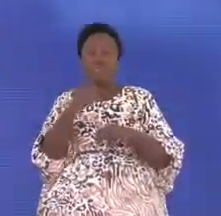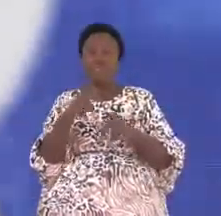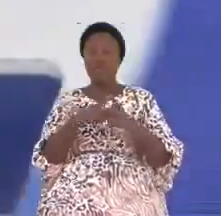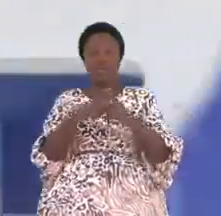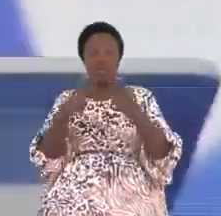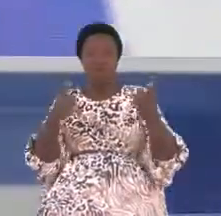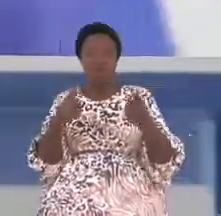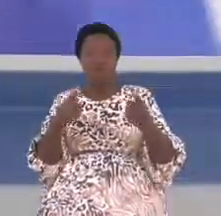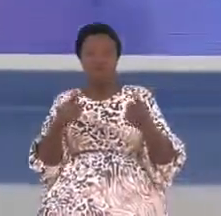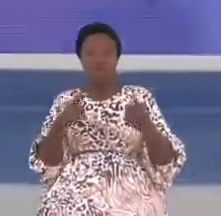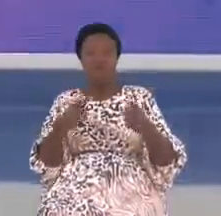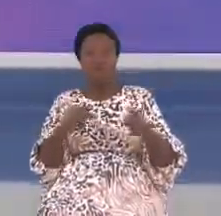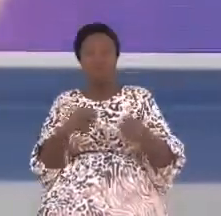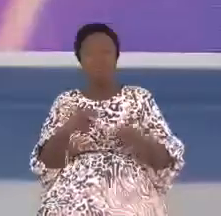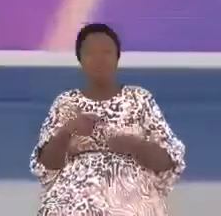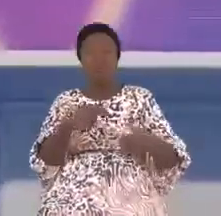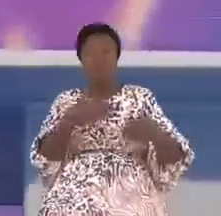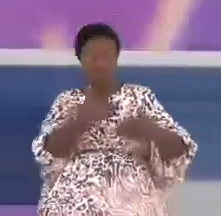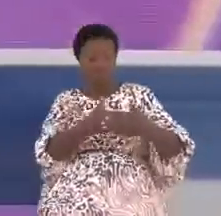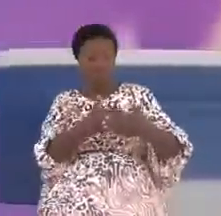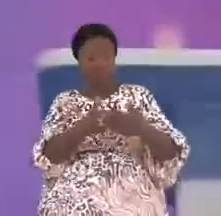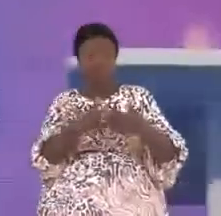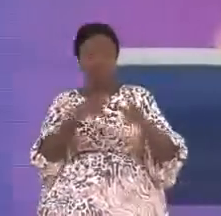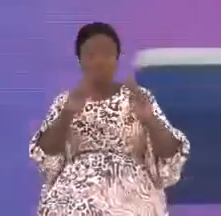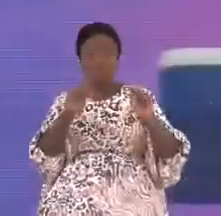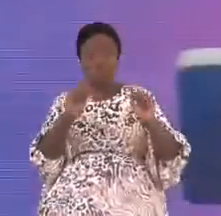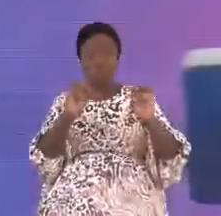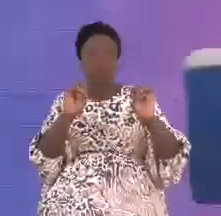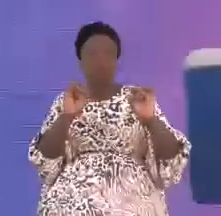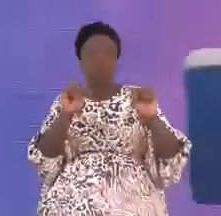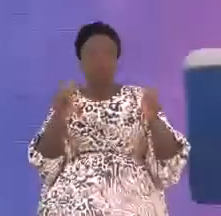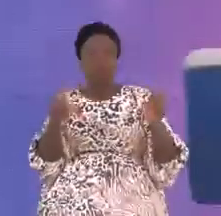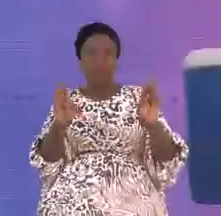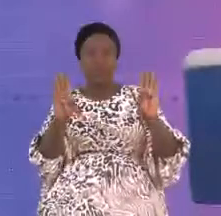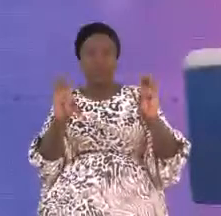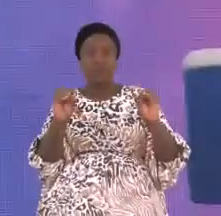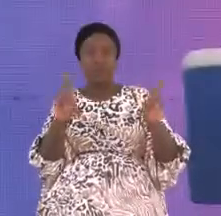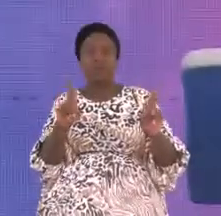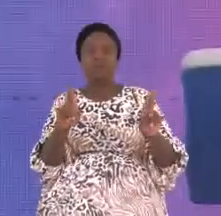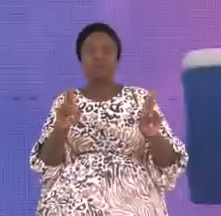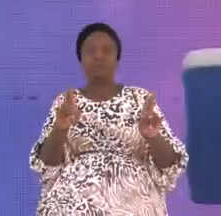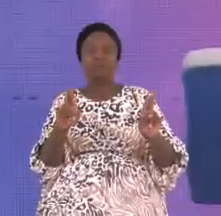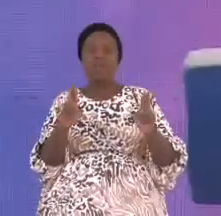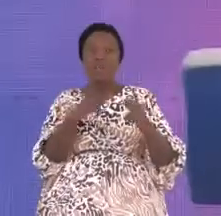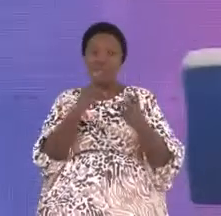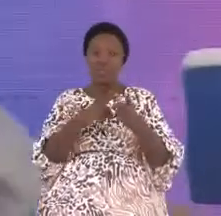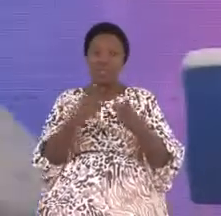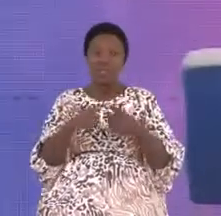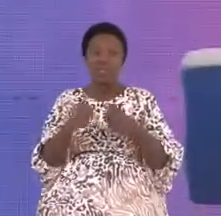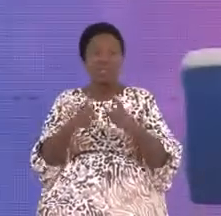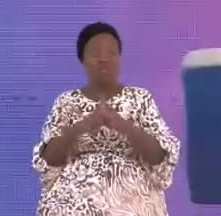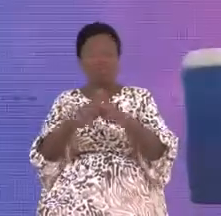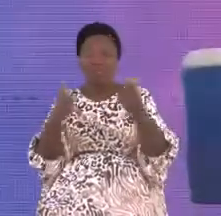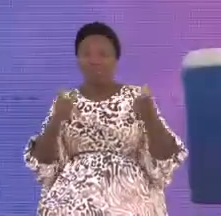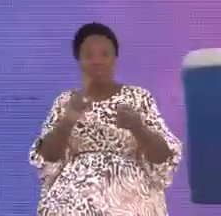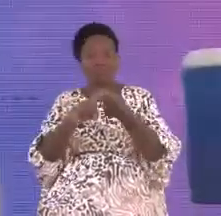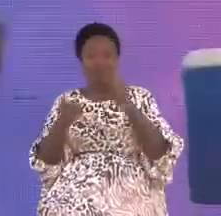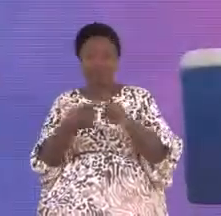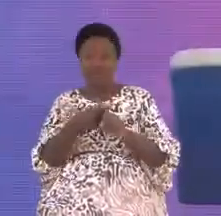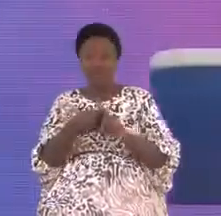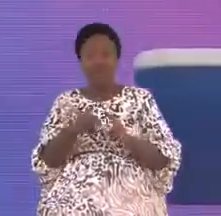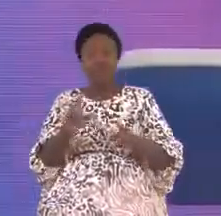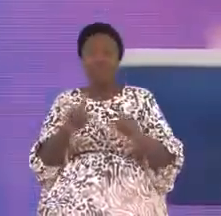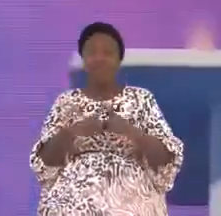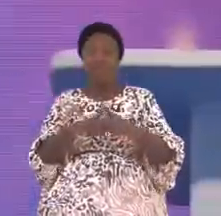brought them out of the captivity of egypt great friends great helper it was